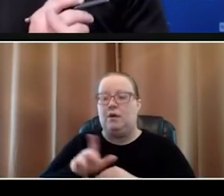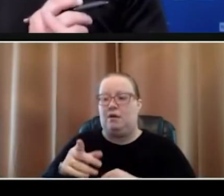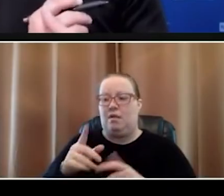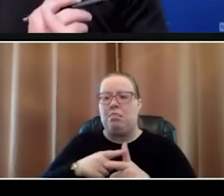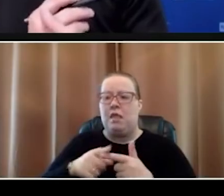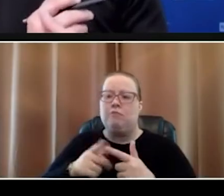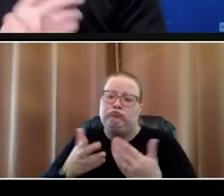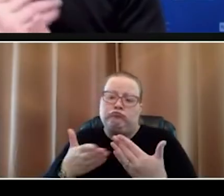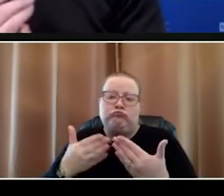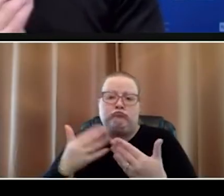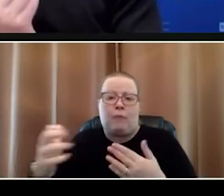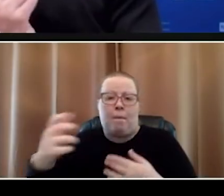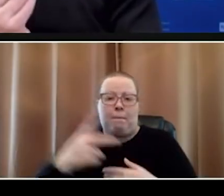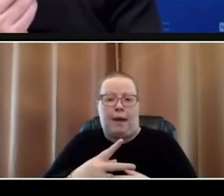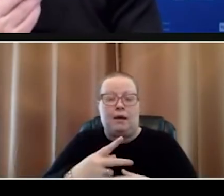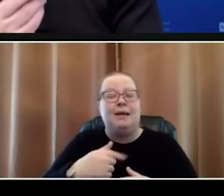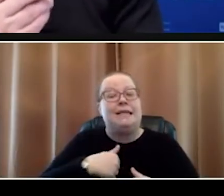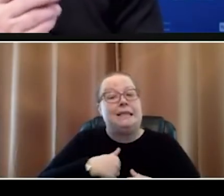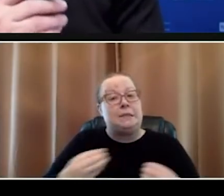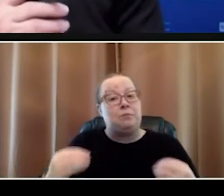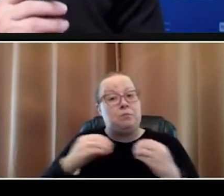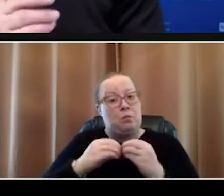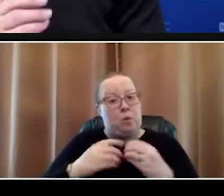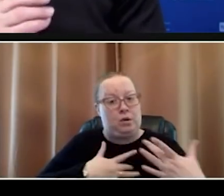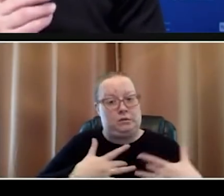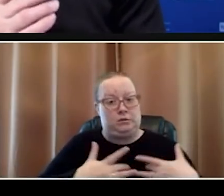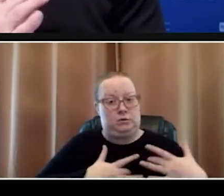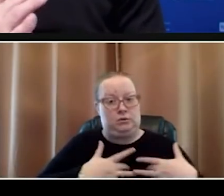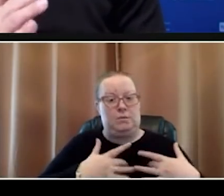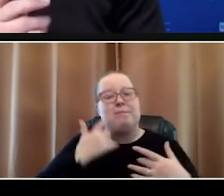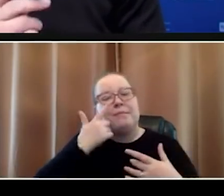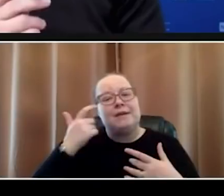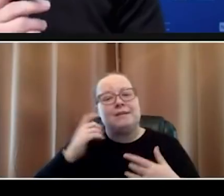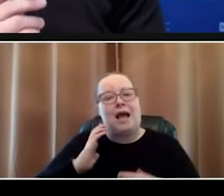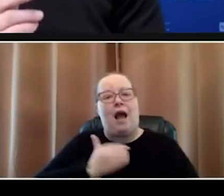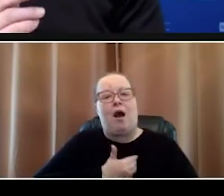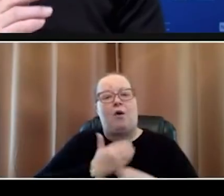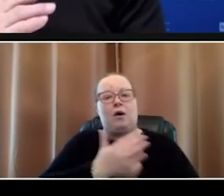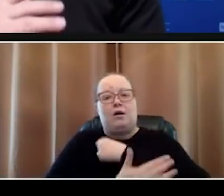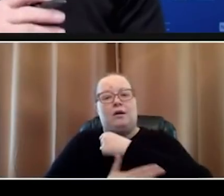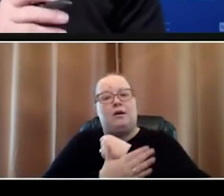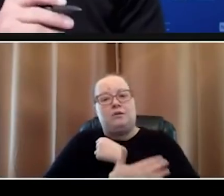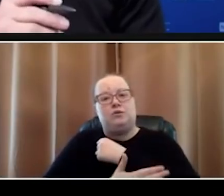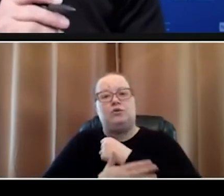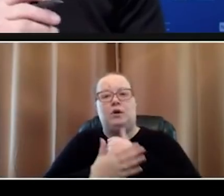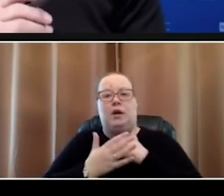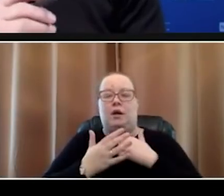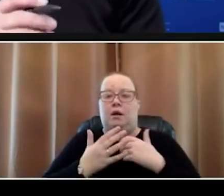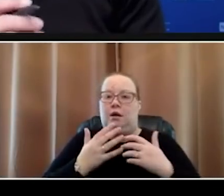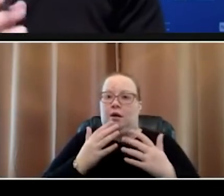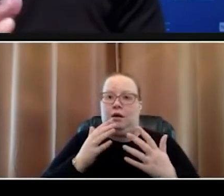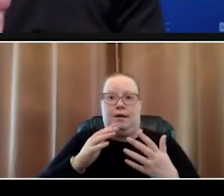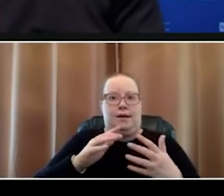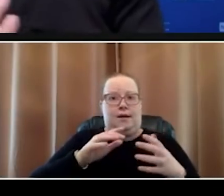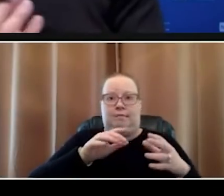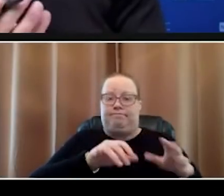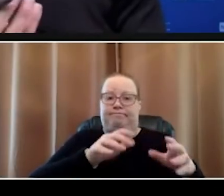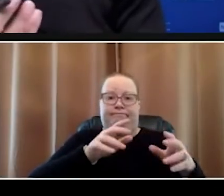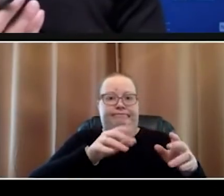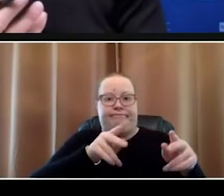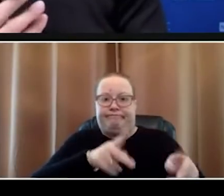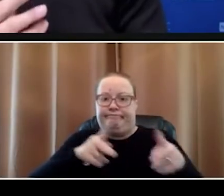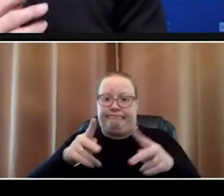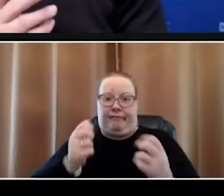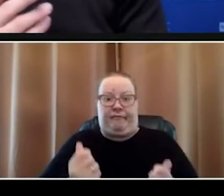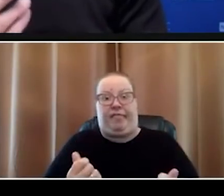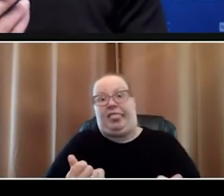back. I worry more, since our country is such aflame with infections, you know,